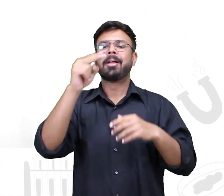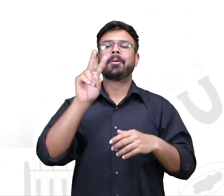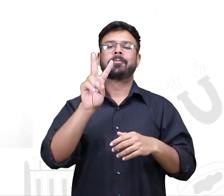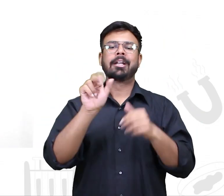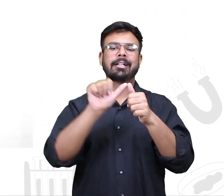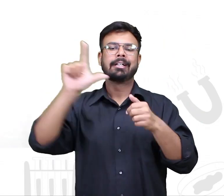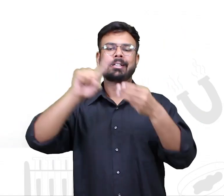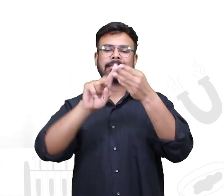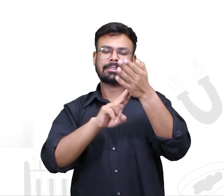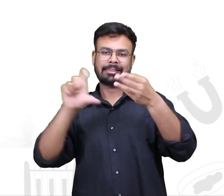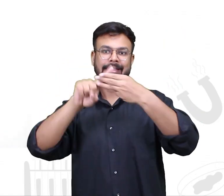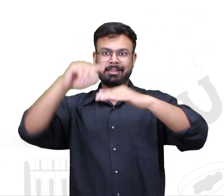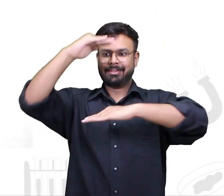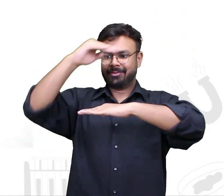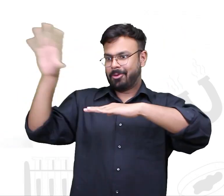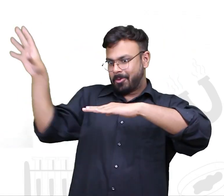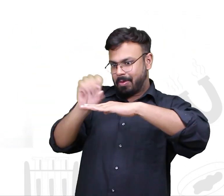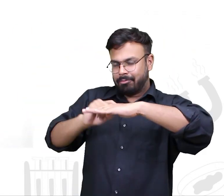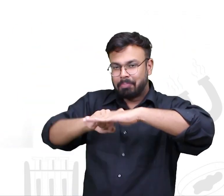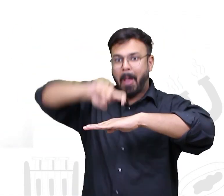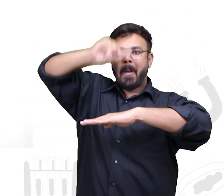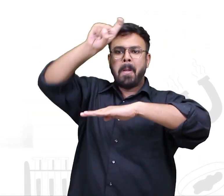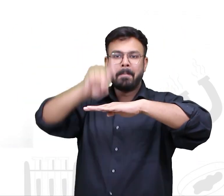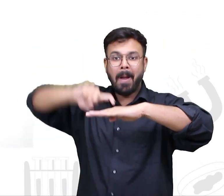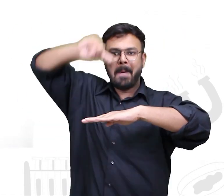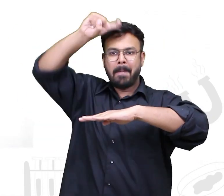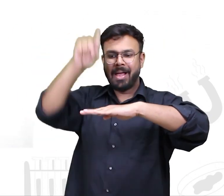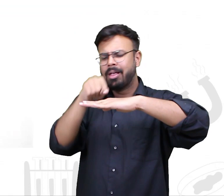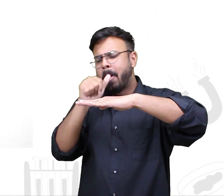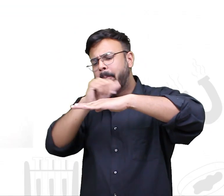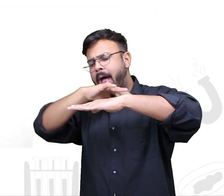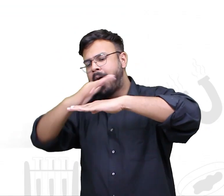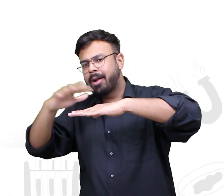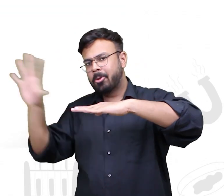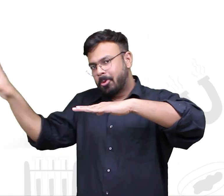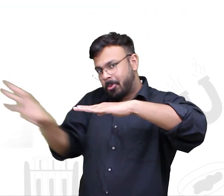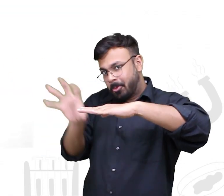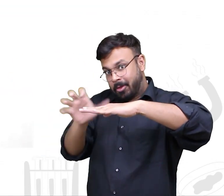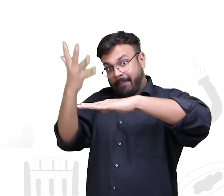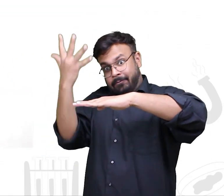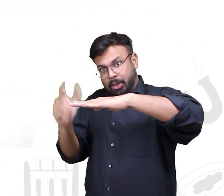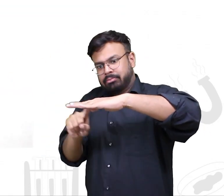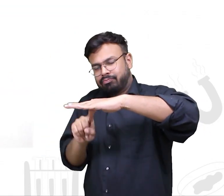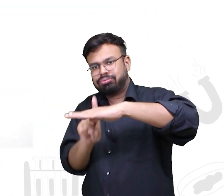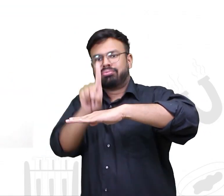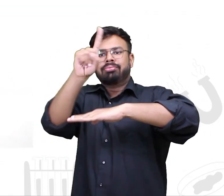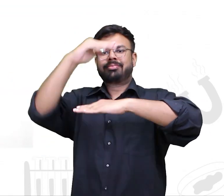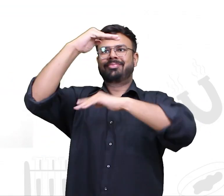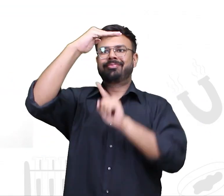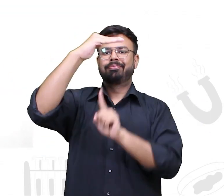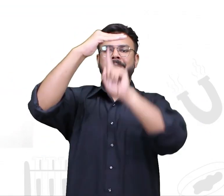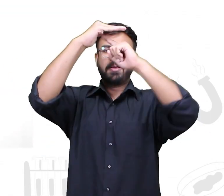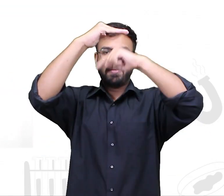are at the valence band of this material will actually participate in water oxidation, and the electrons which get